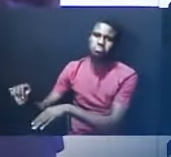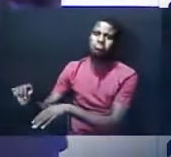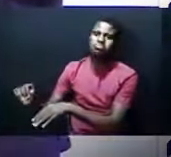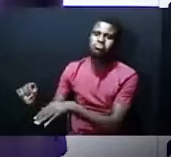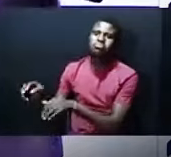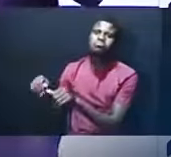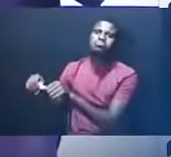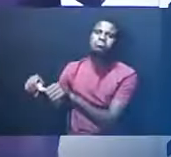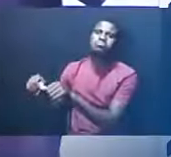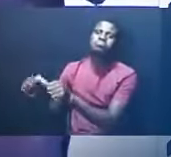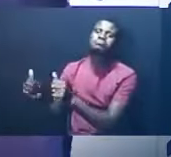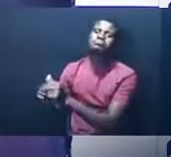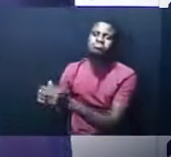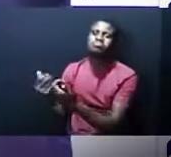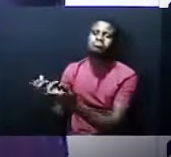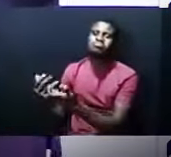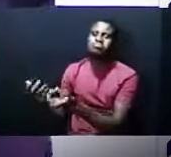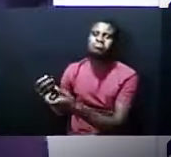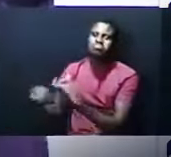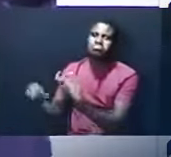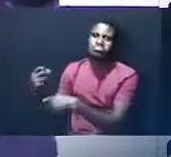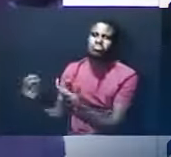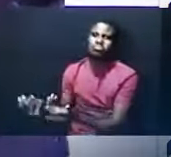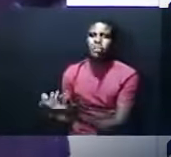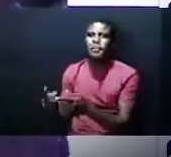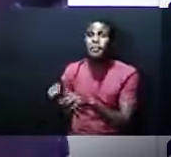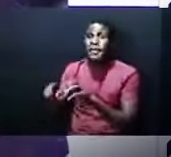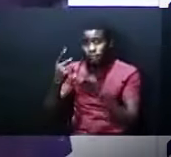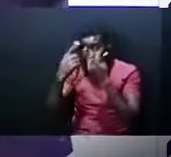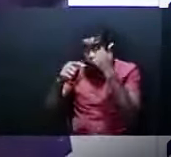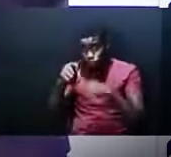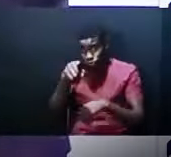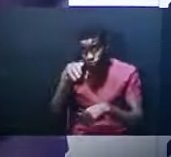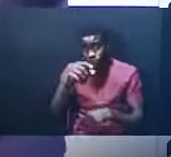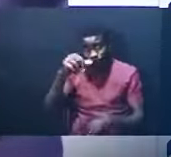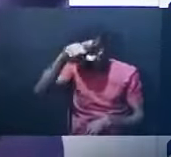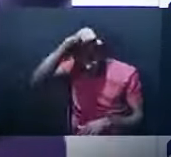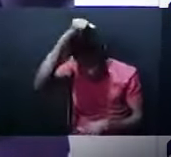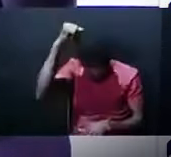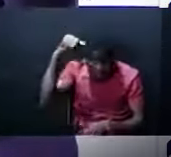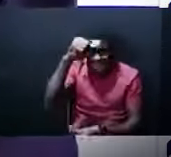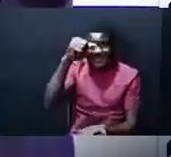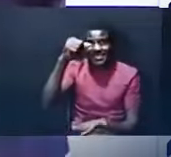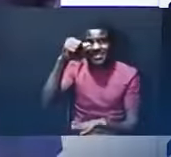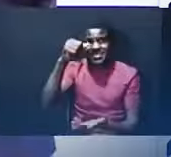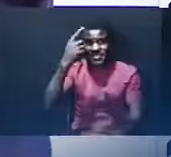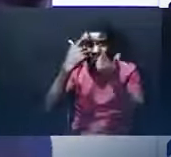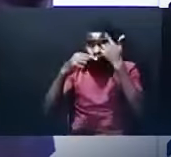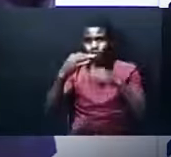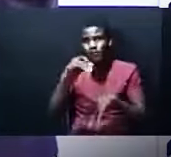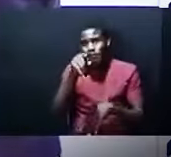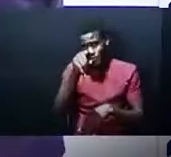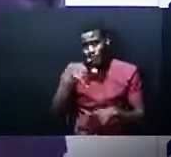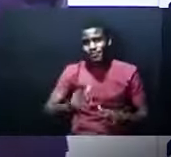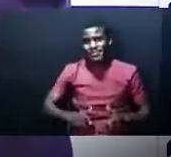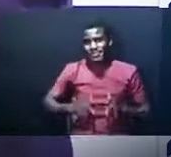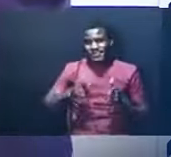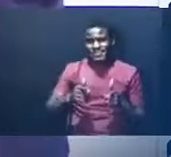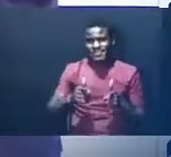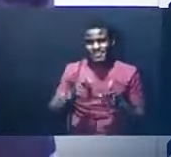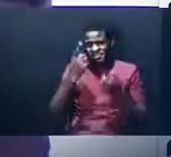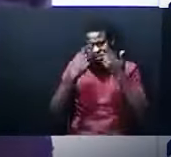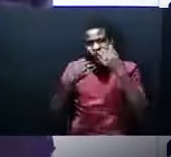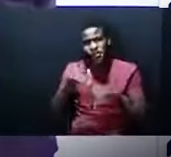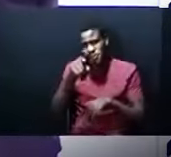revering, but for your anointing's sake, for your life's sake, for